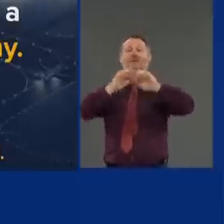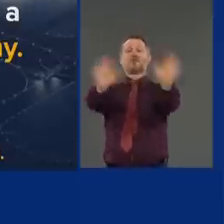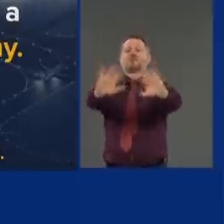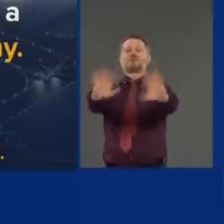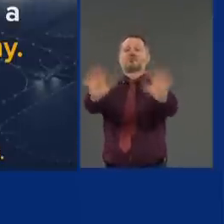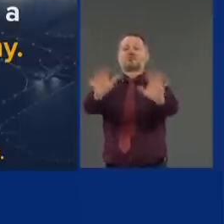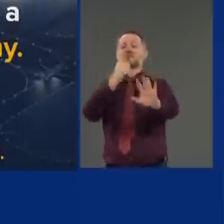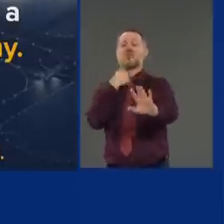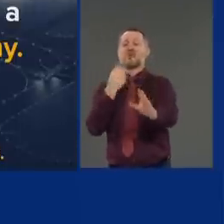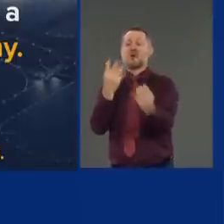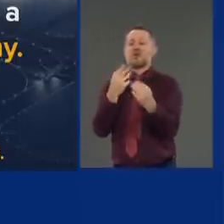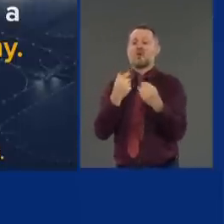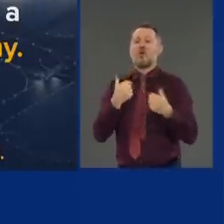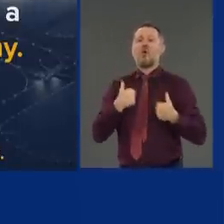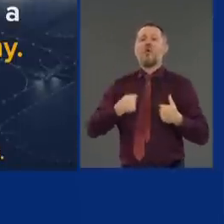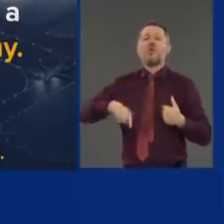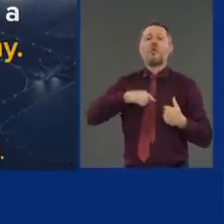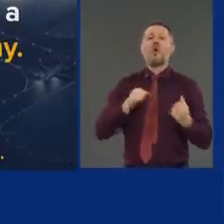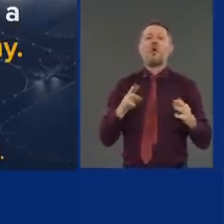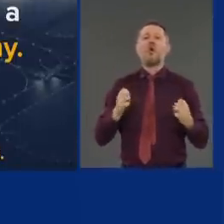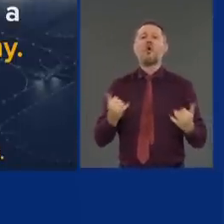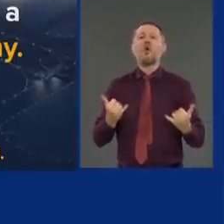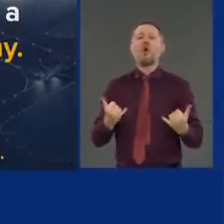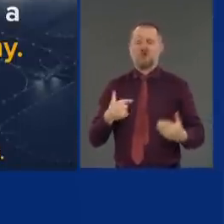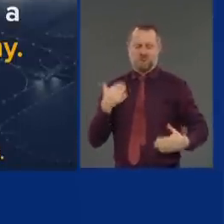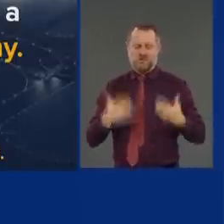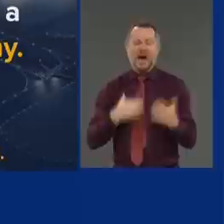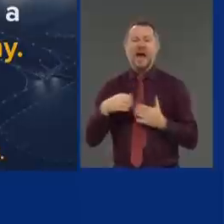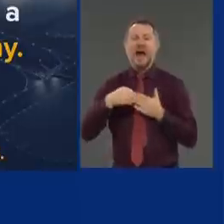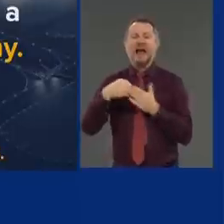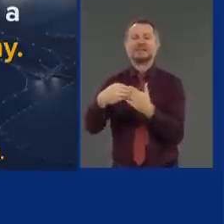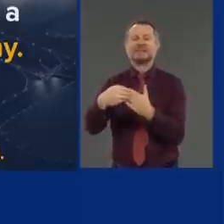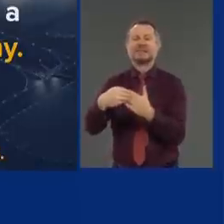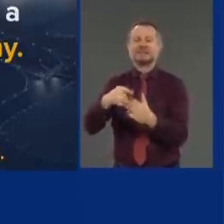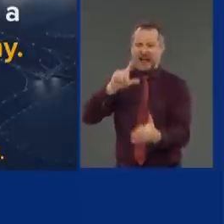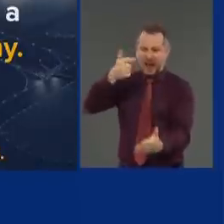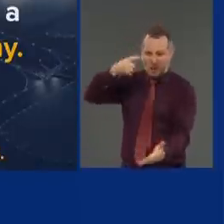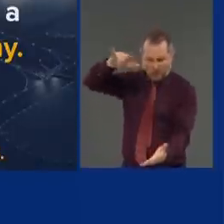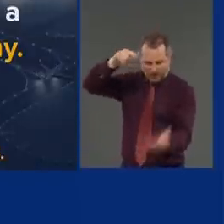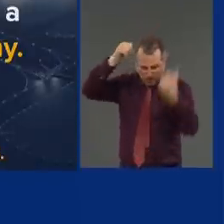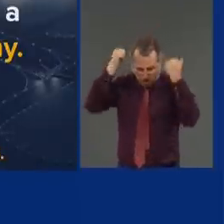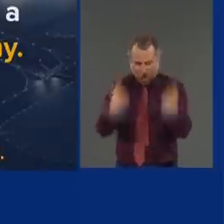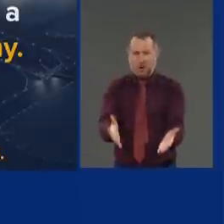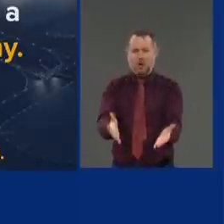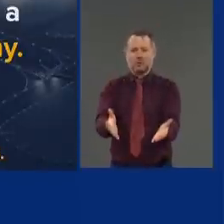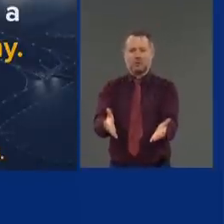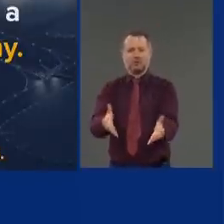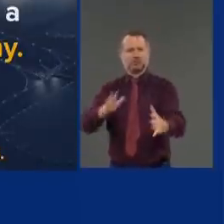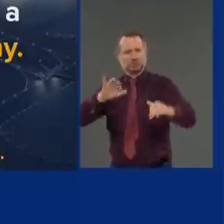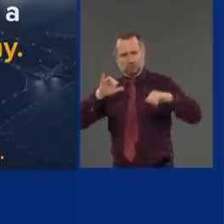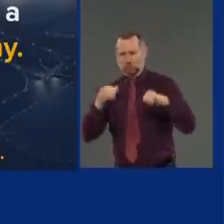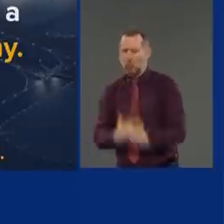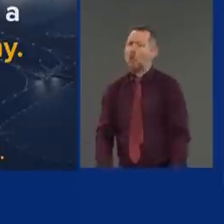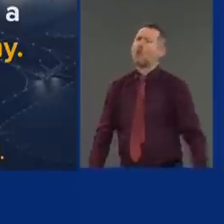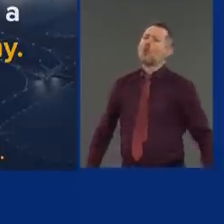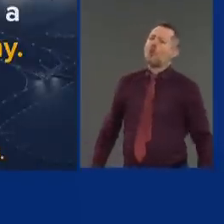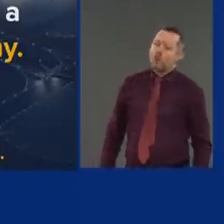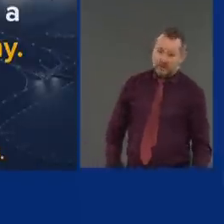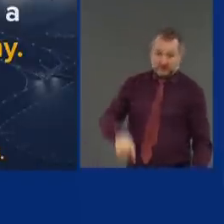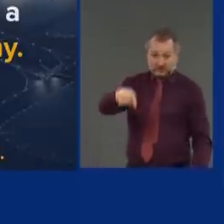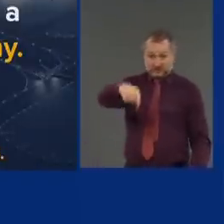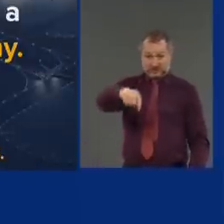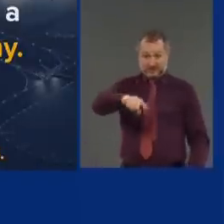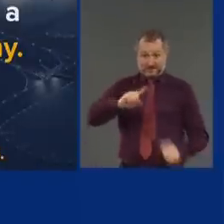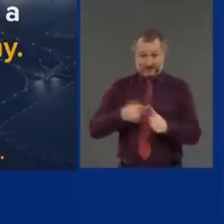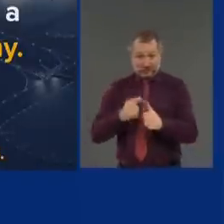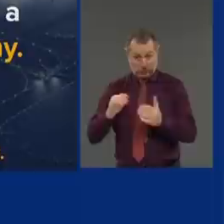are. And we're doing it at LaGuardia, which was challenging. This is not just a new airport. This is build a